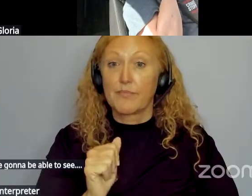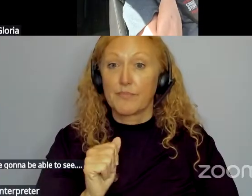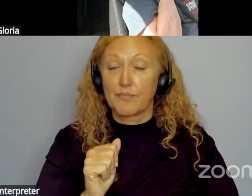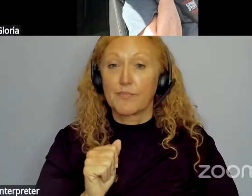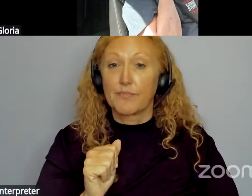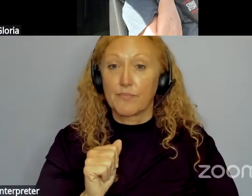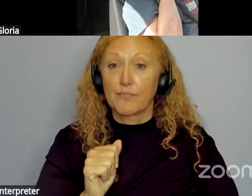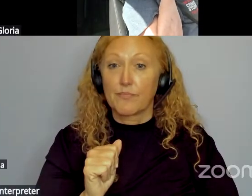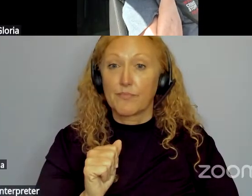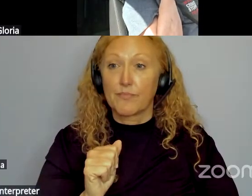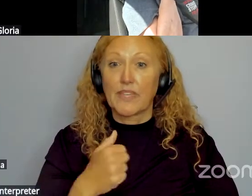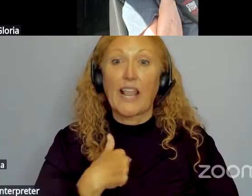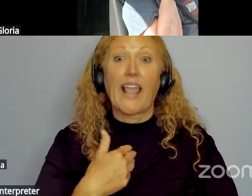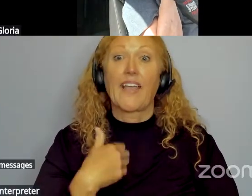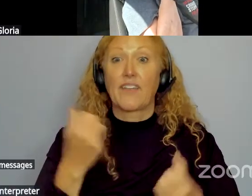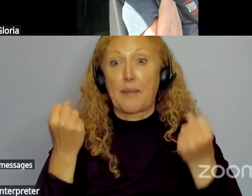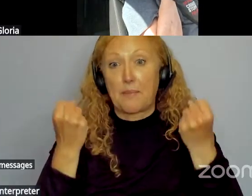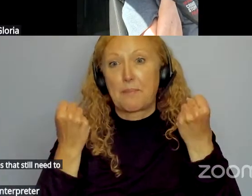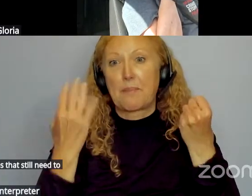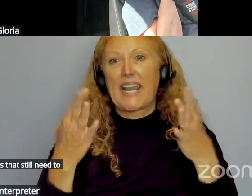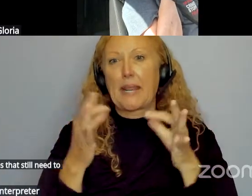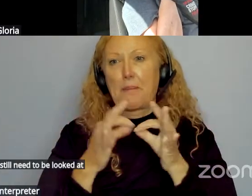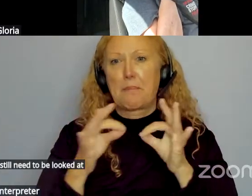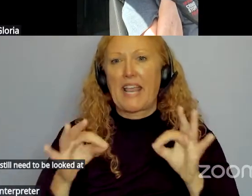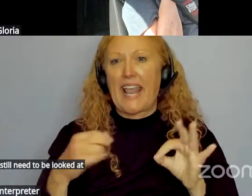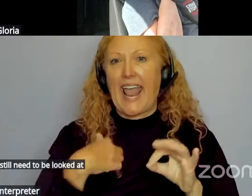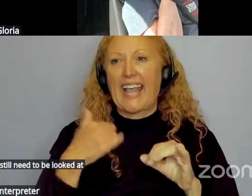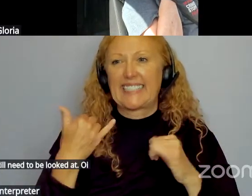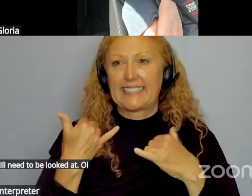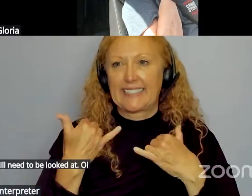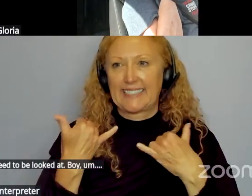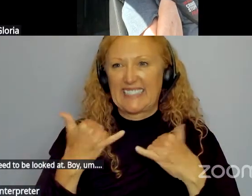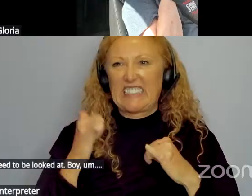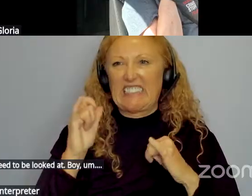I got a lot of messages that still need to be looked at. Oy.